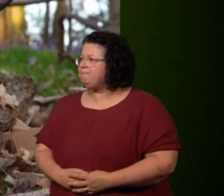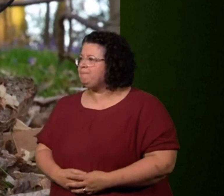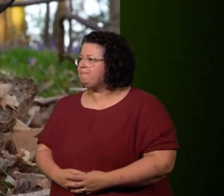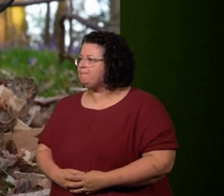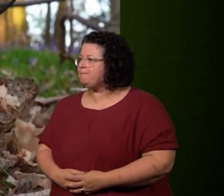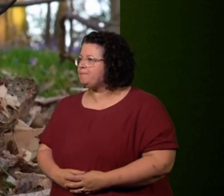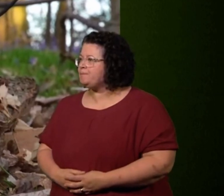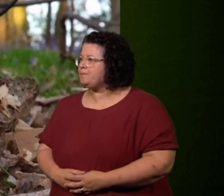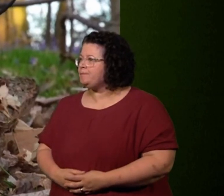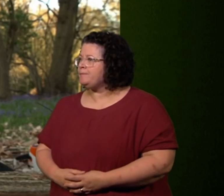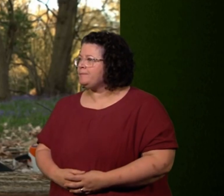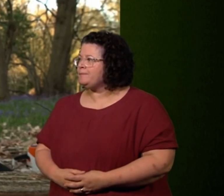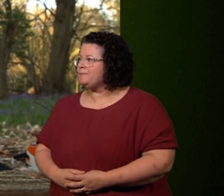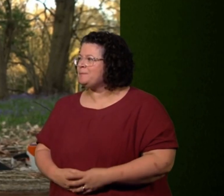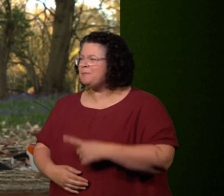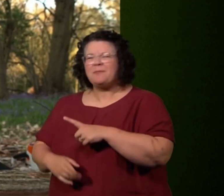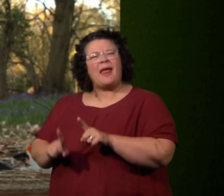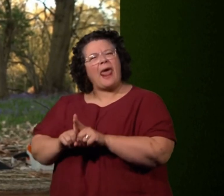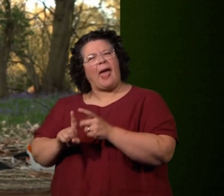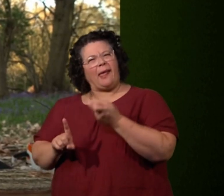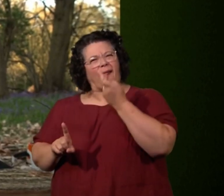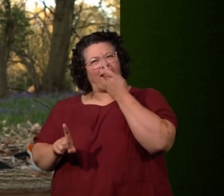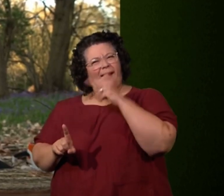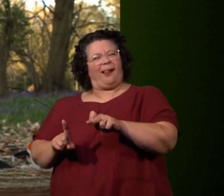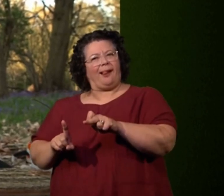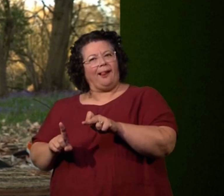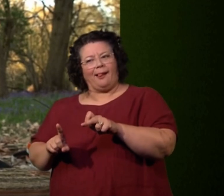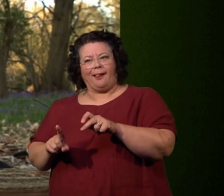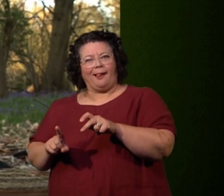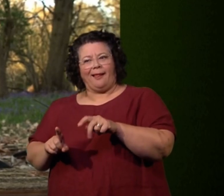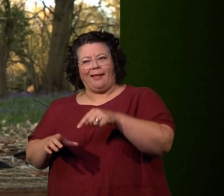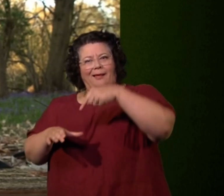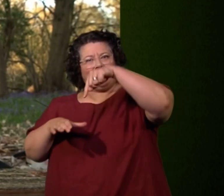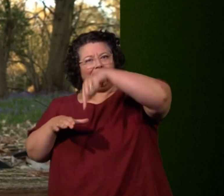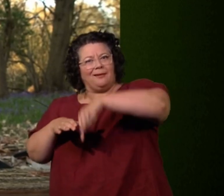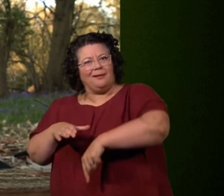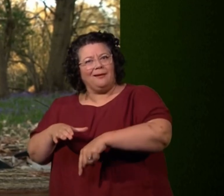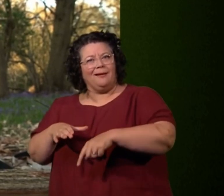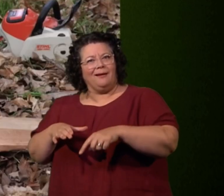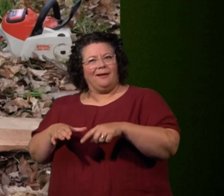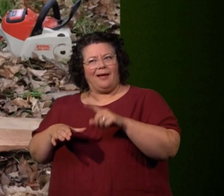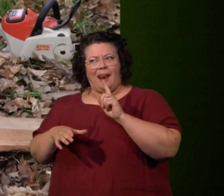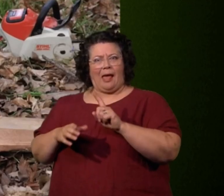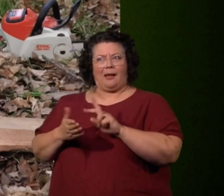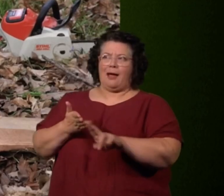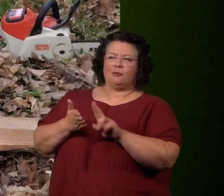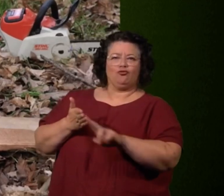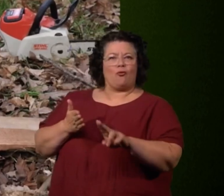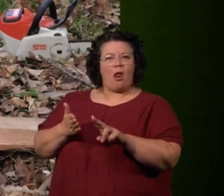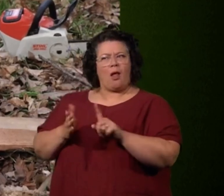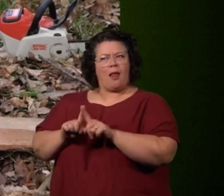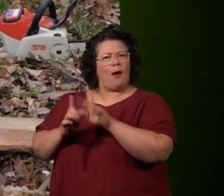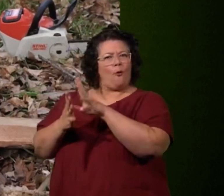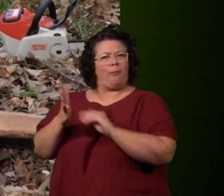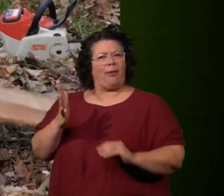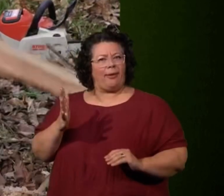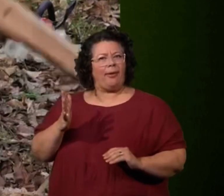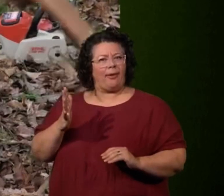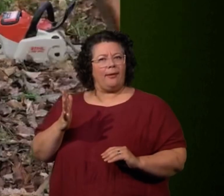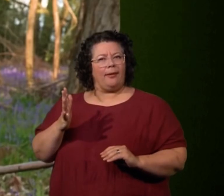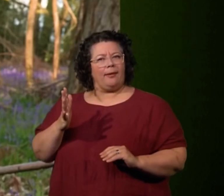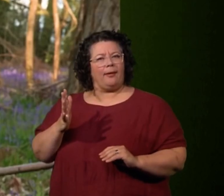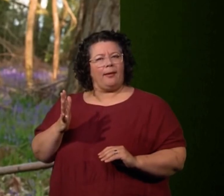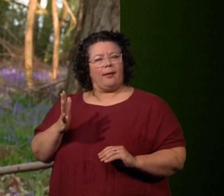This ingenious design replicates the cracks and damage that can only appear in older trees and will hopefully provide